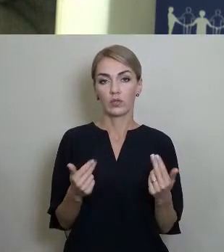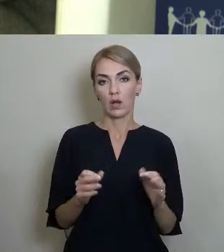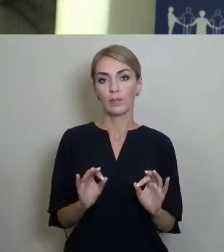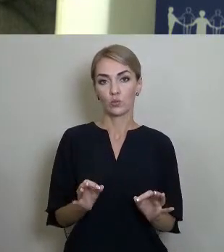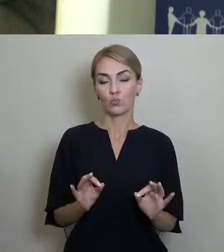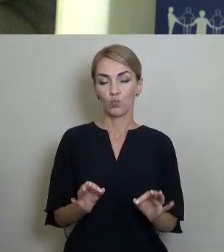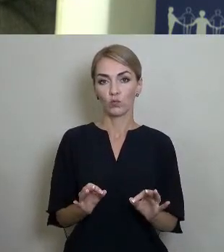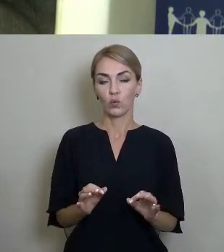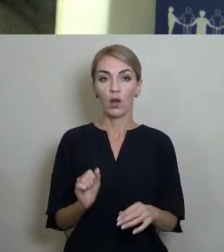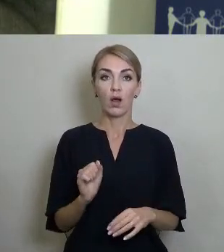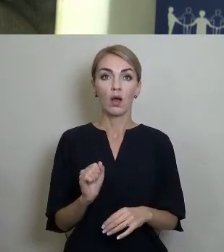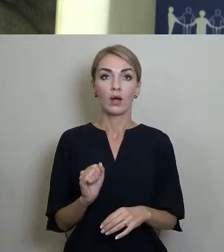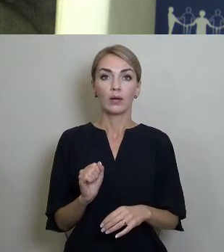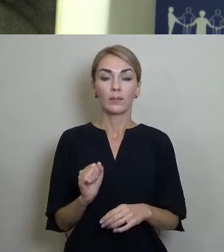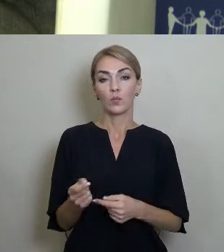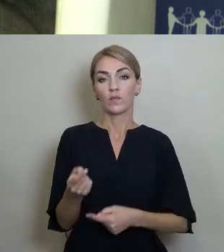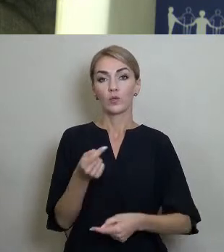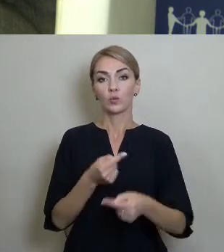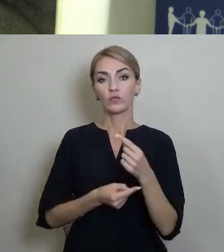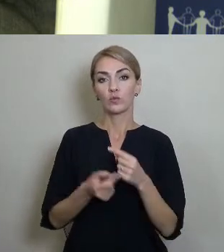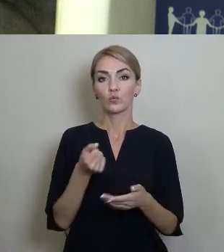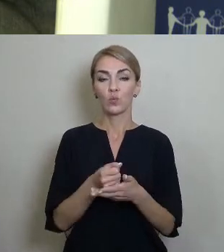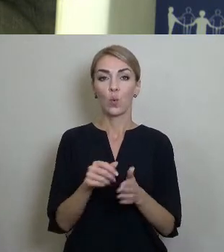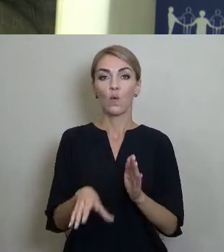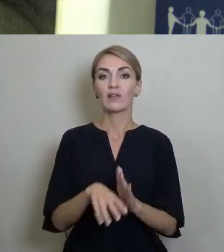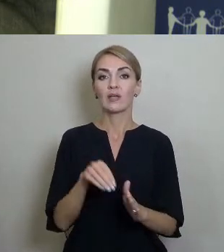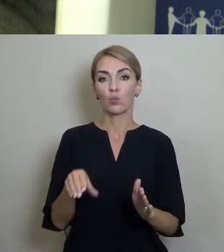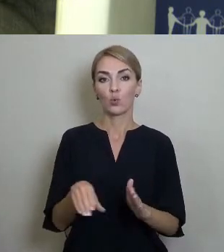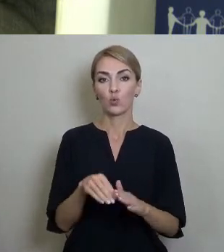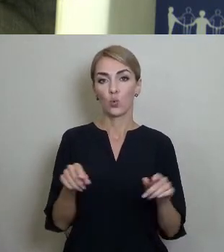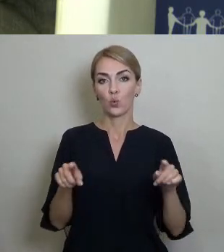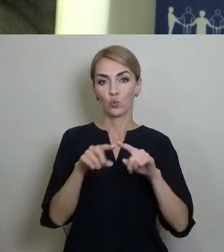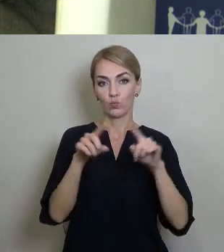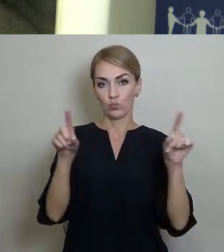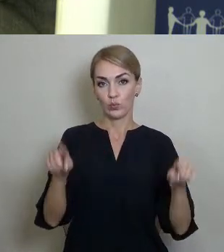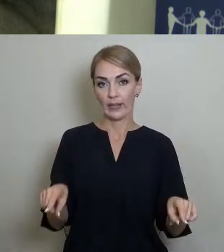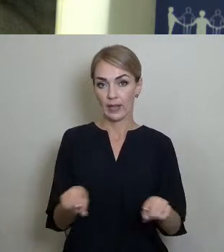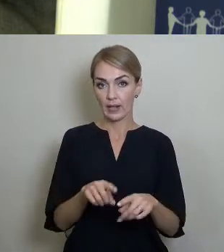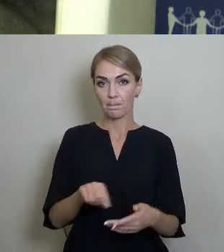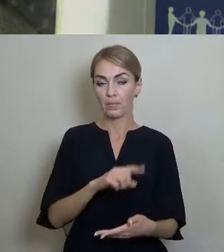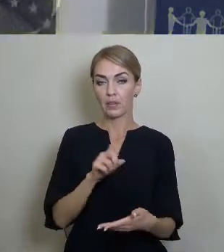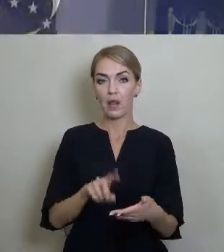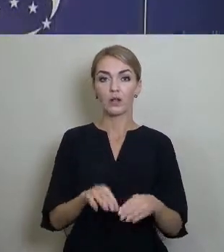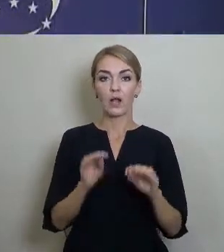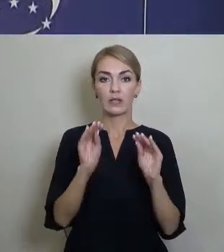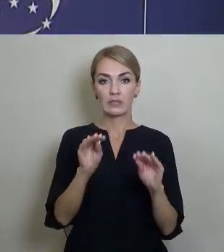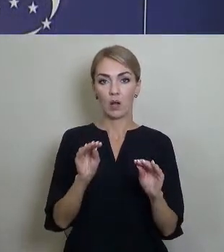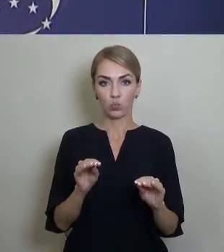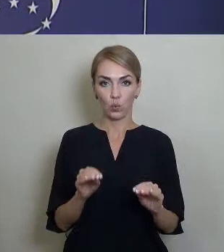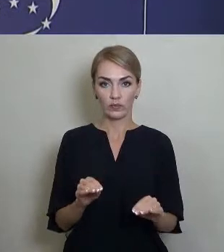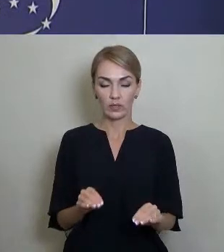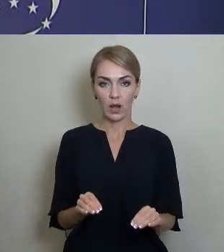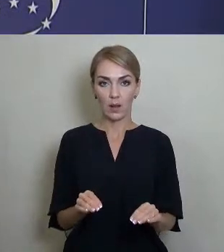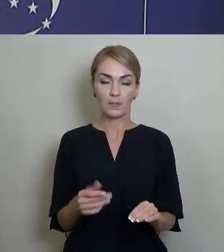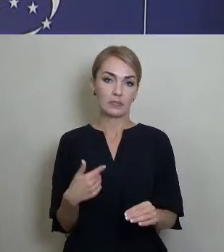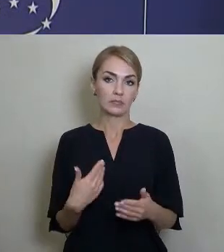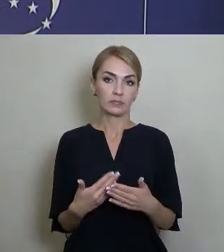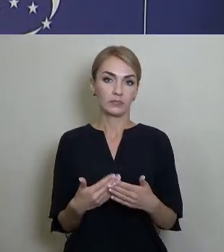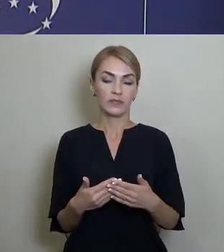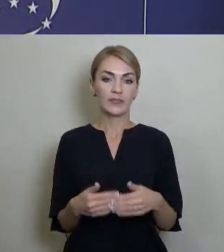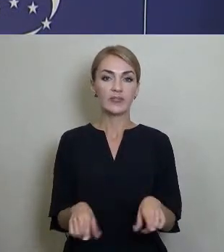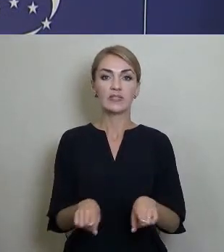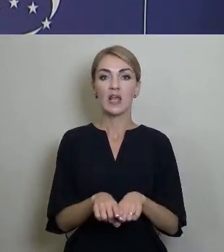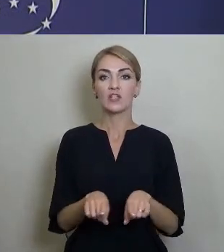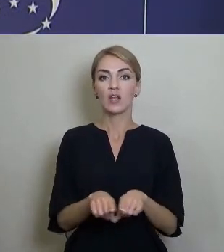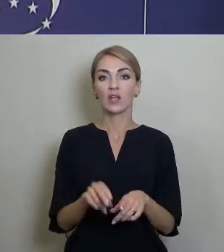and based on the court ruling, potentially could be revoked. Getting back to the ballot and the way it should